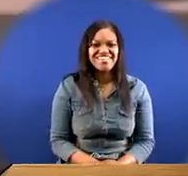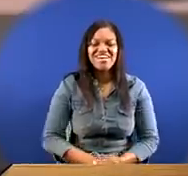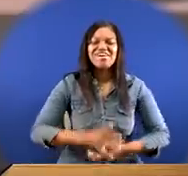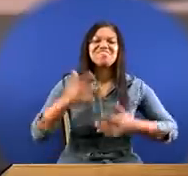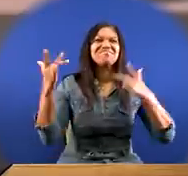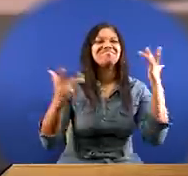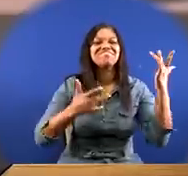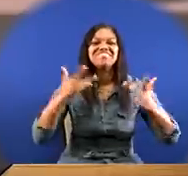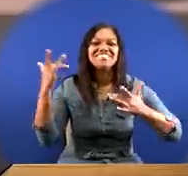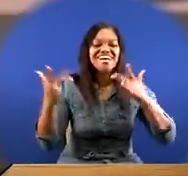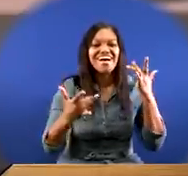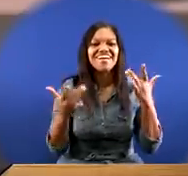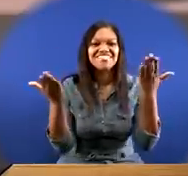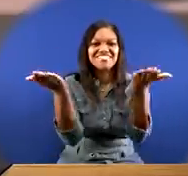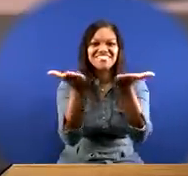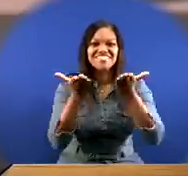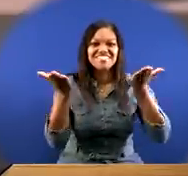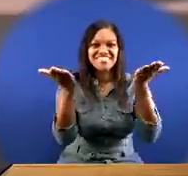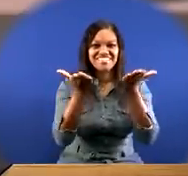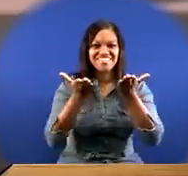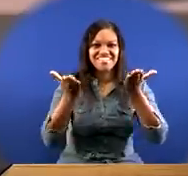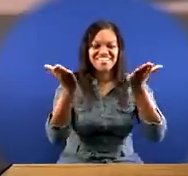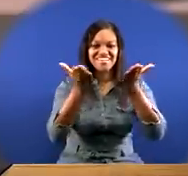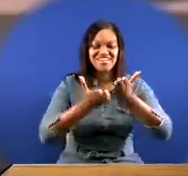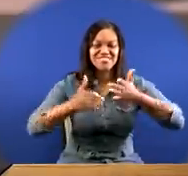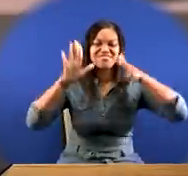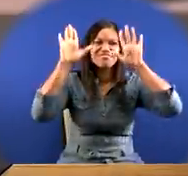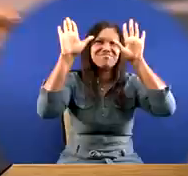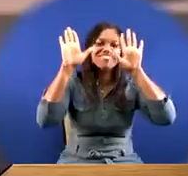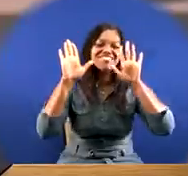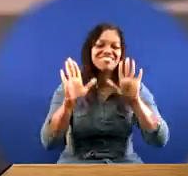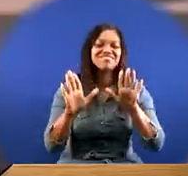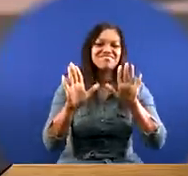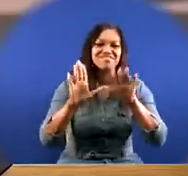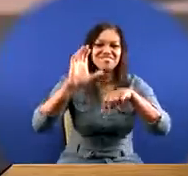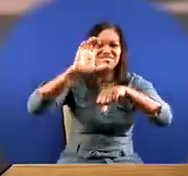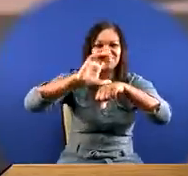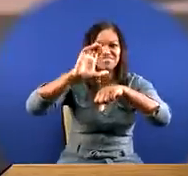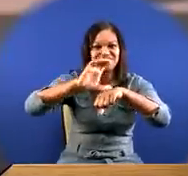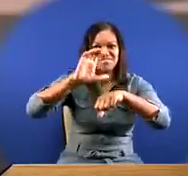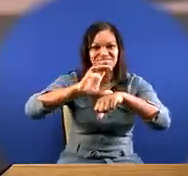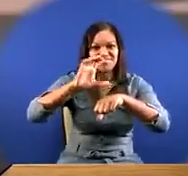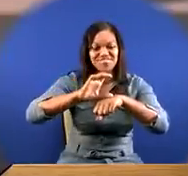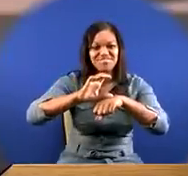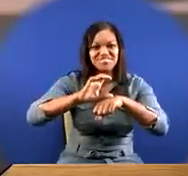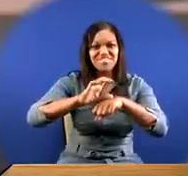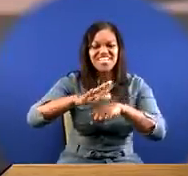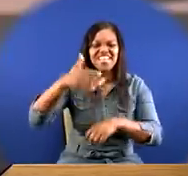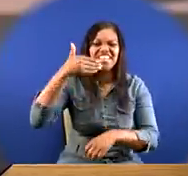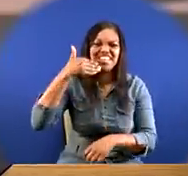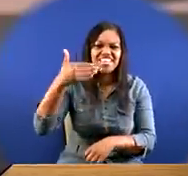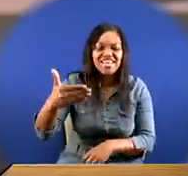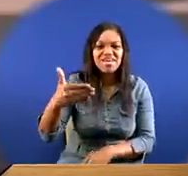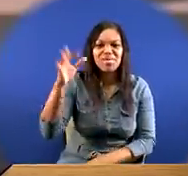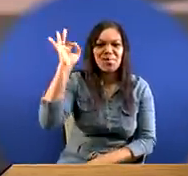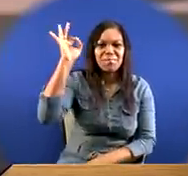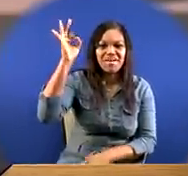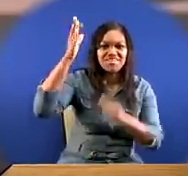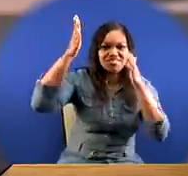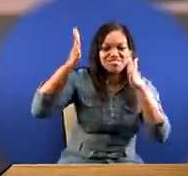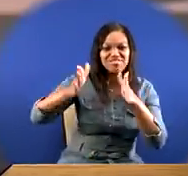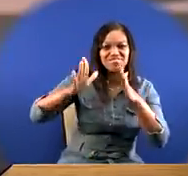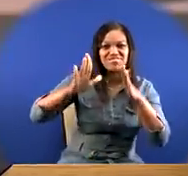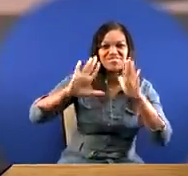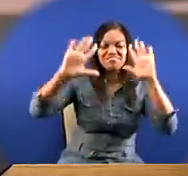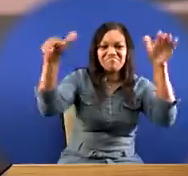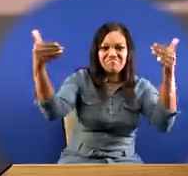Glad to be here in this magnificent sanctuary. Thank you, Pastor, for inviting